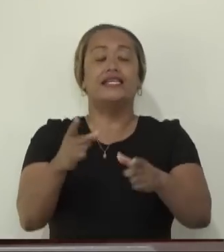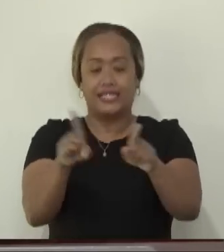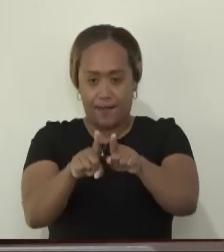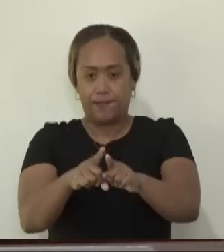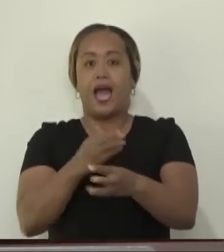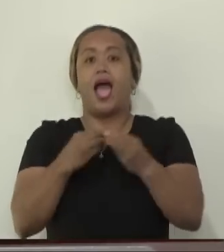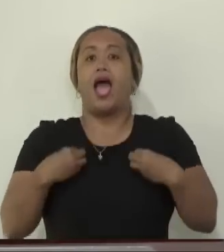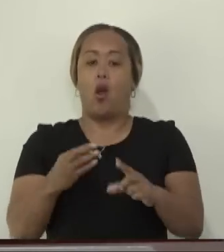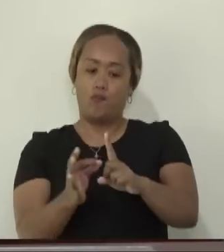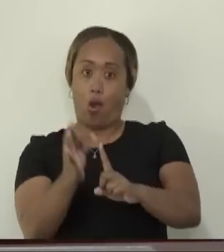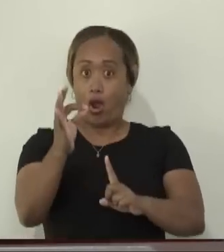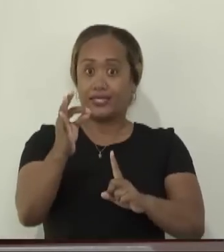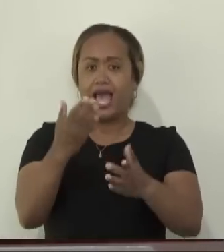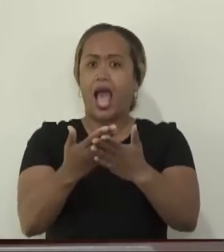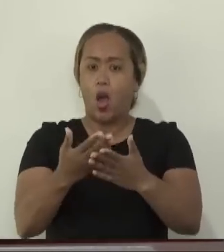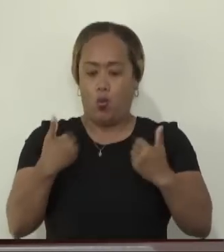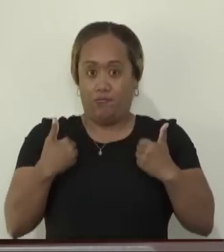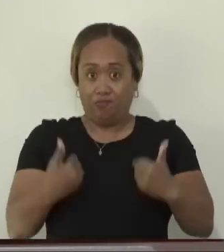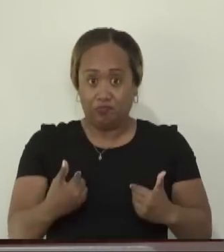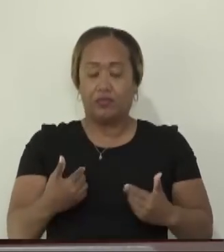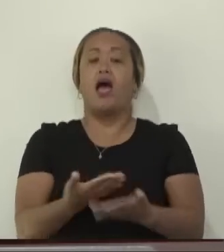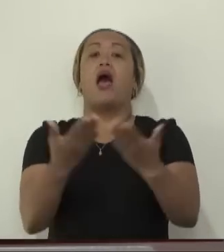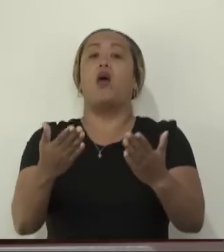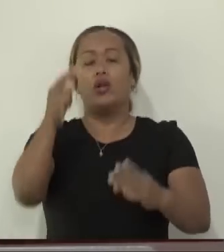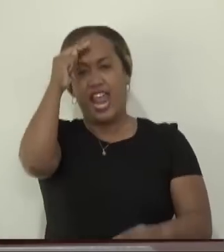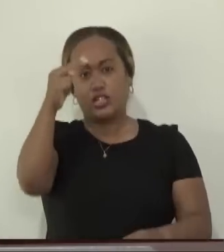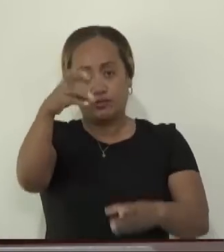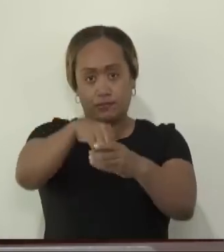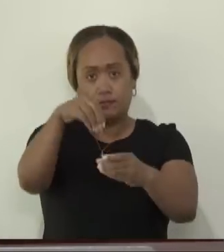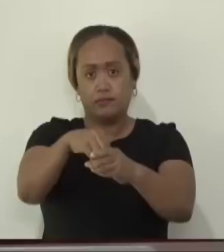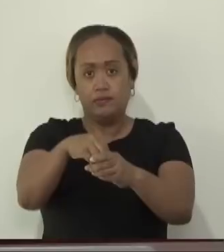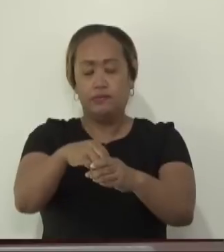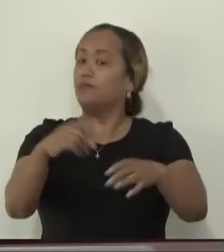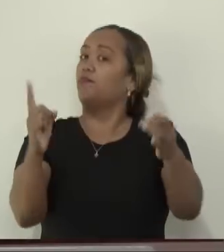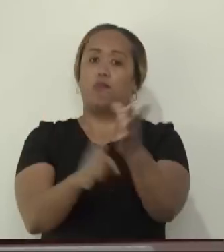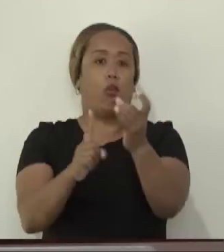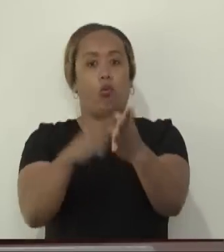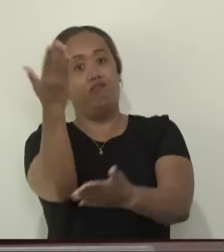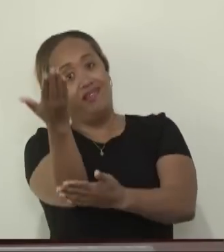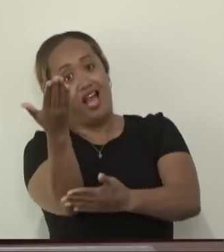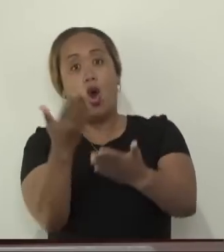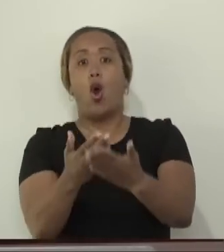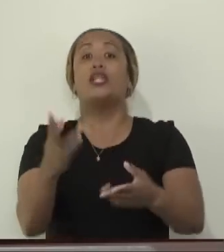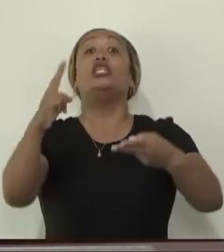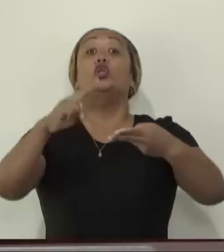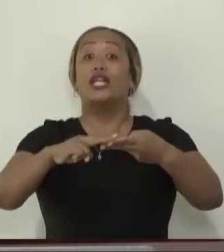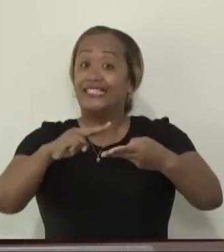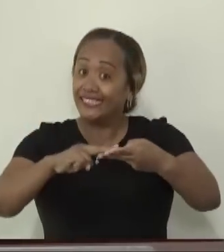progress and prosperity as a nation crucially depends on